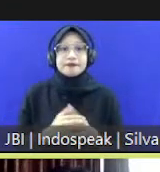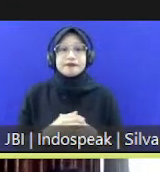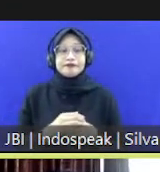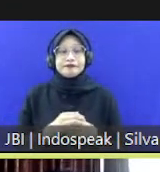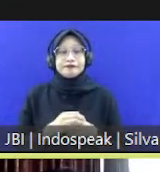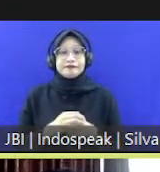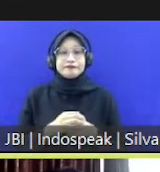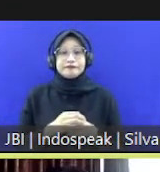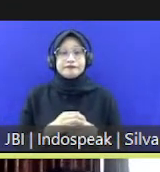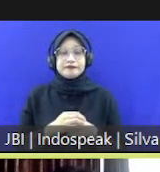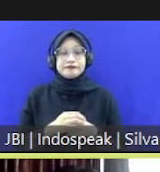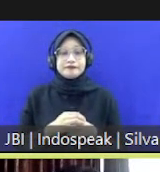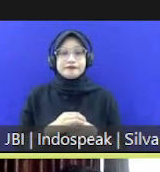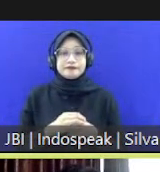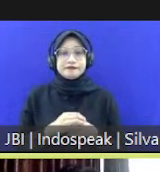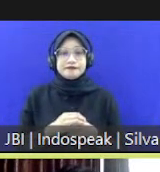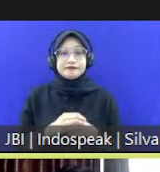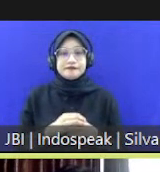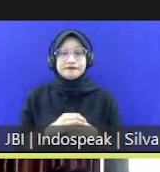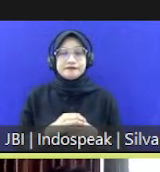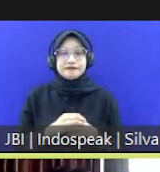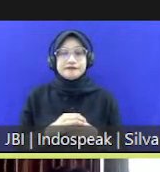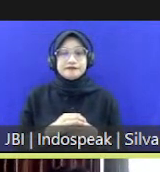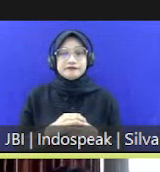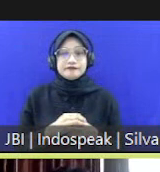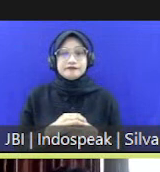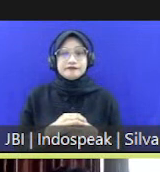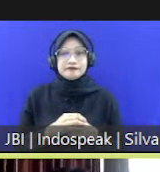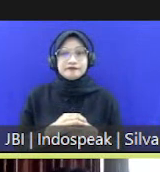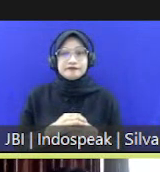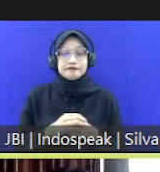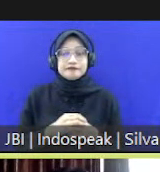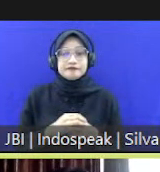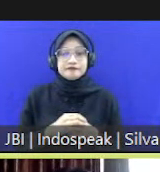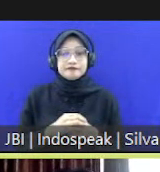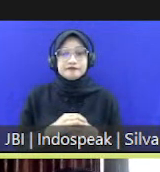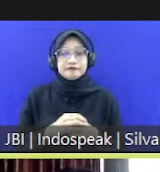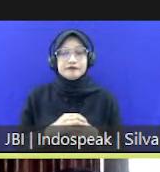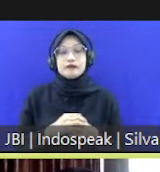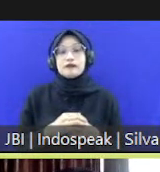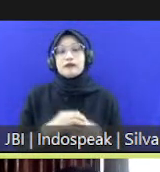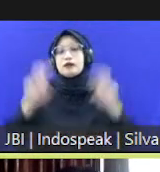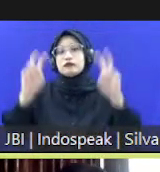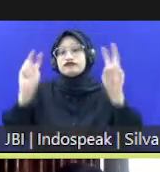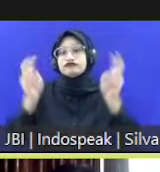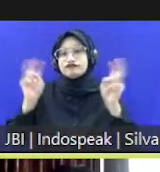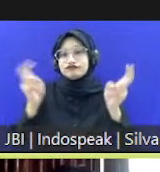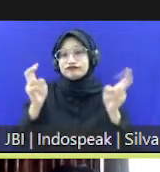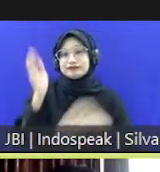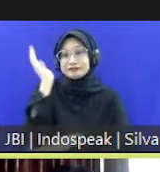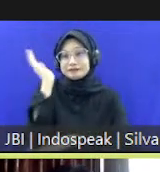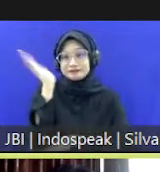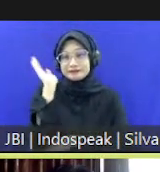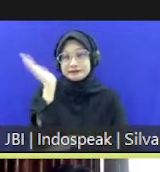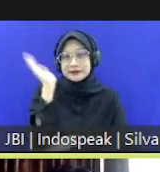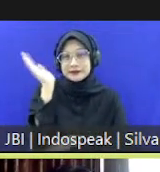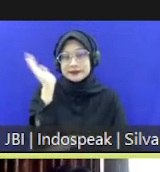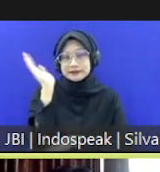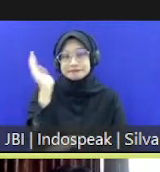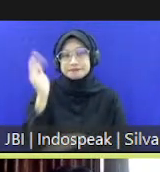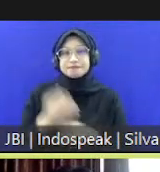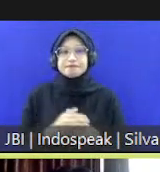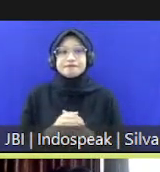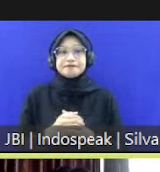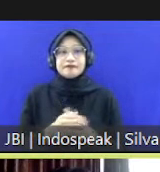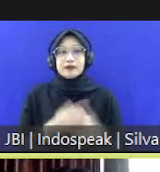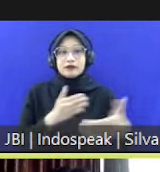Dr. Mas Hasib is here also from the conversations. The title of our presentation is